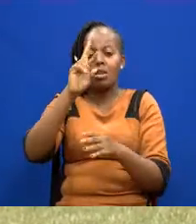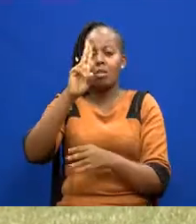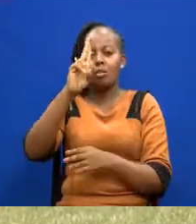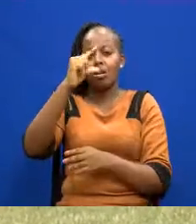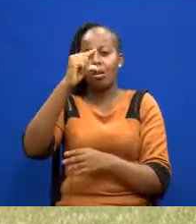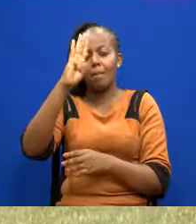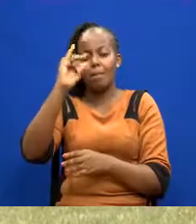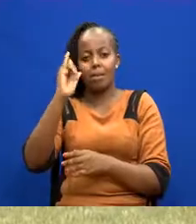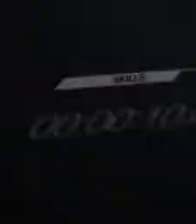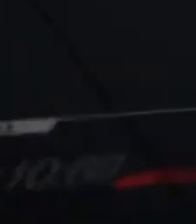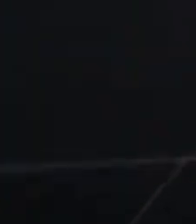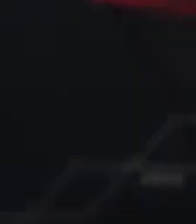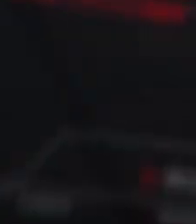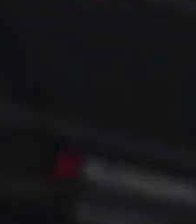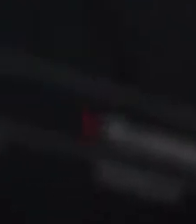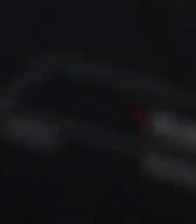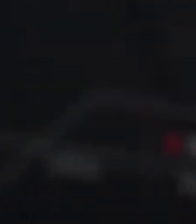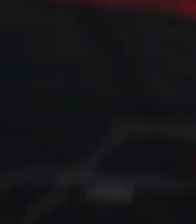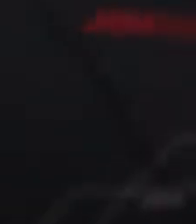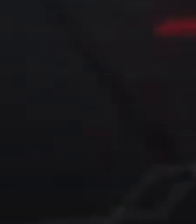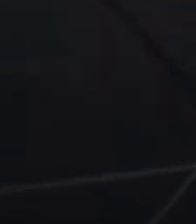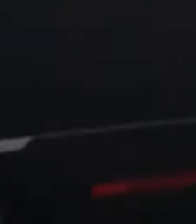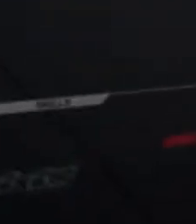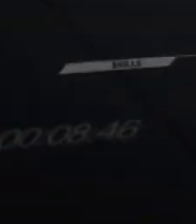rugby. Thank you.